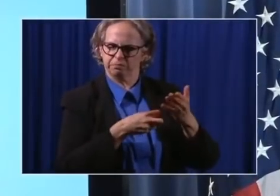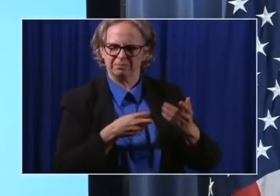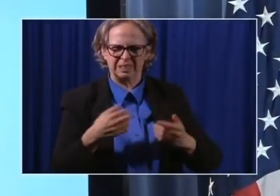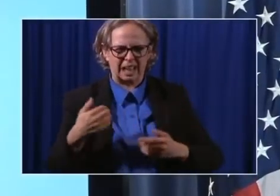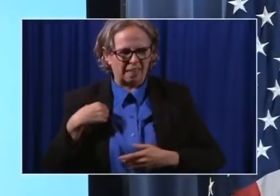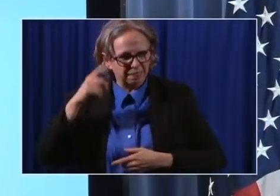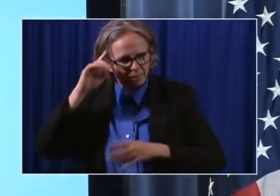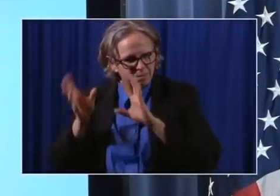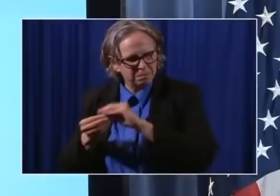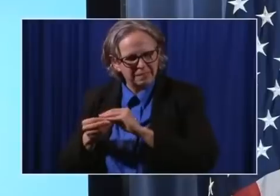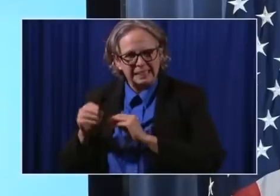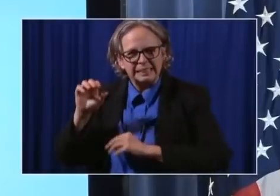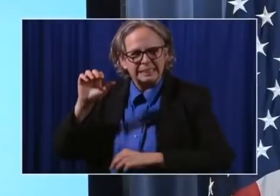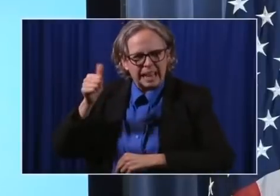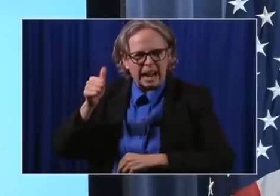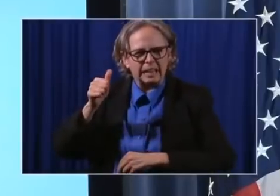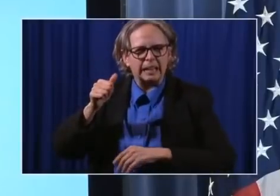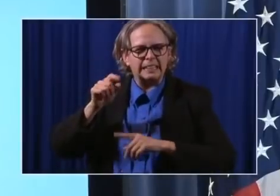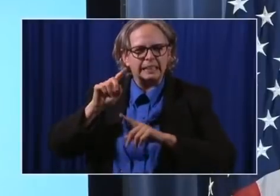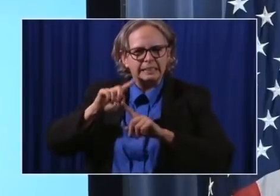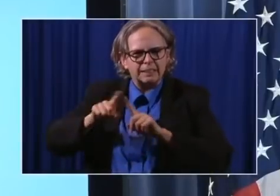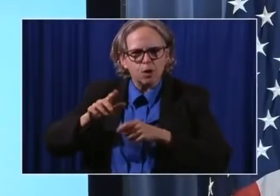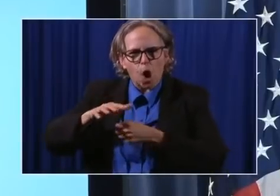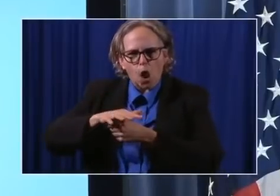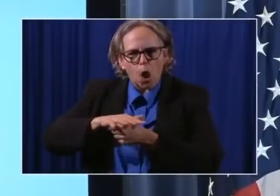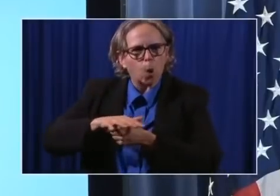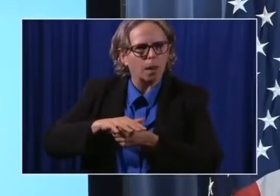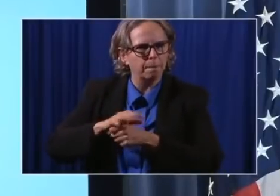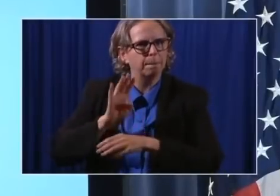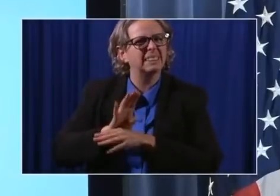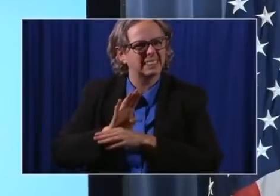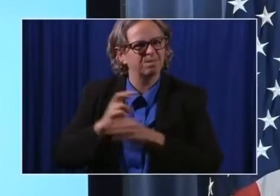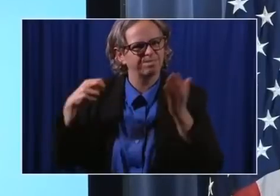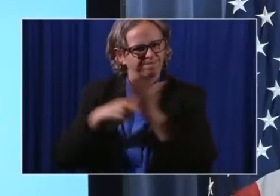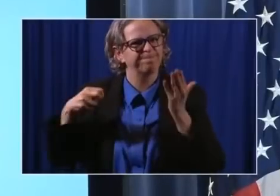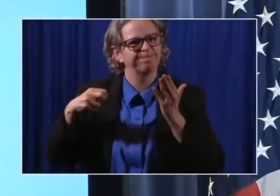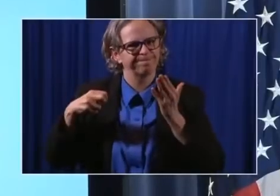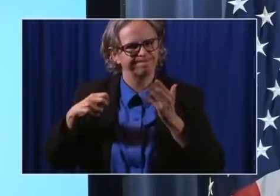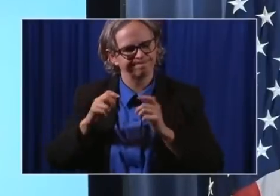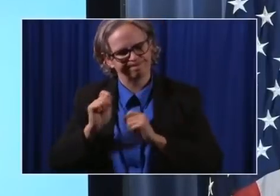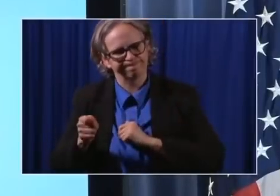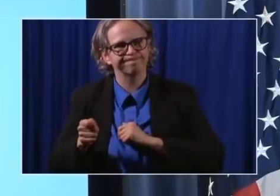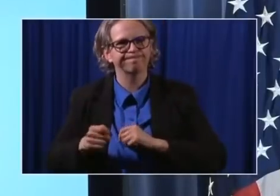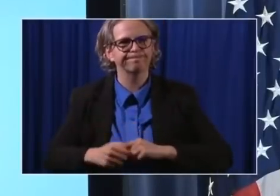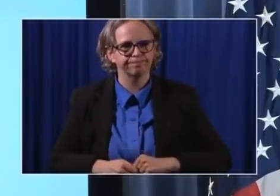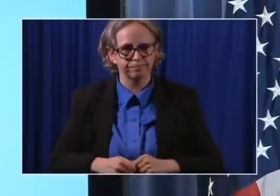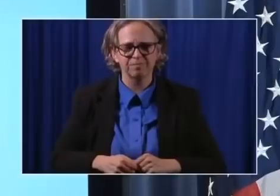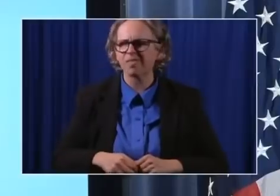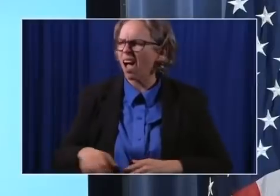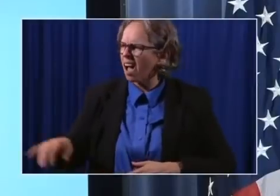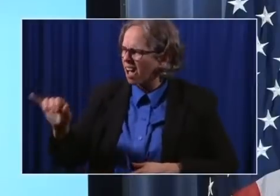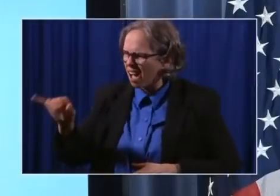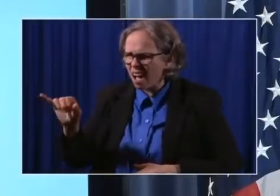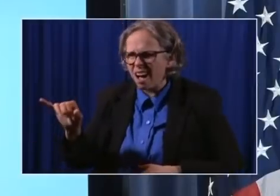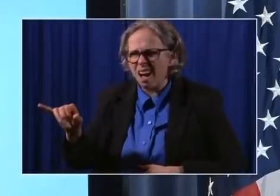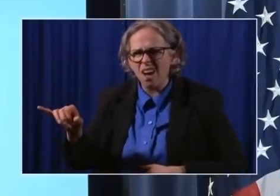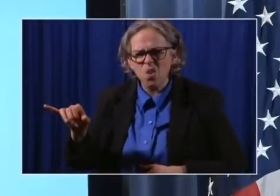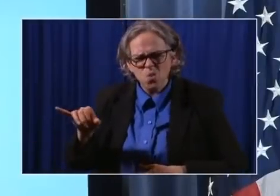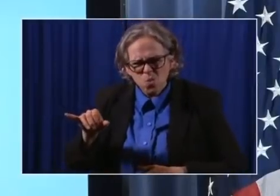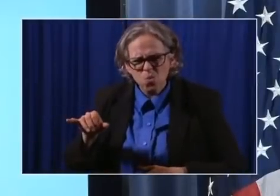violation notices. Okay. And my understanding is that